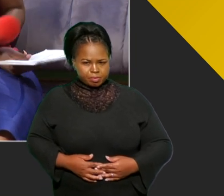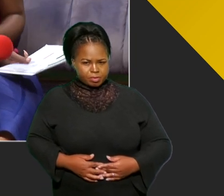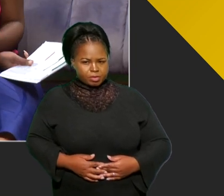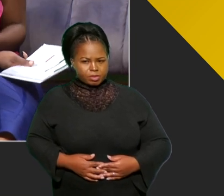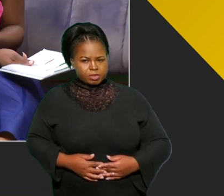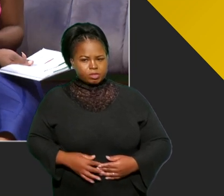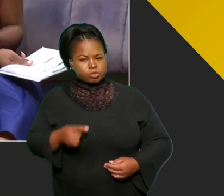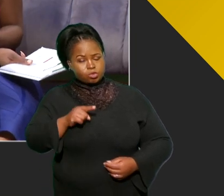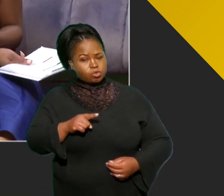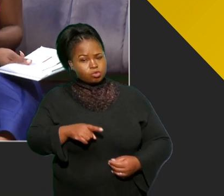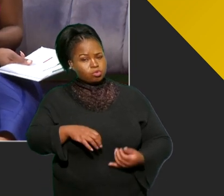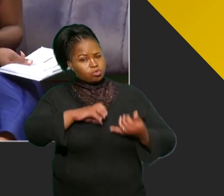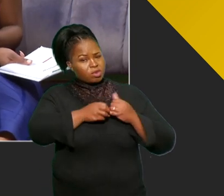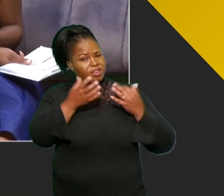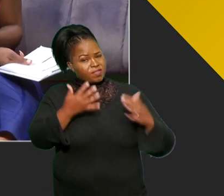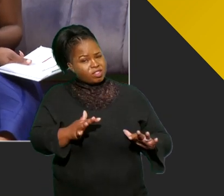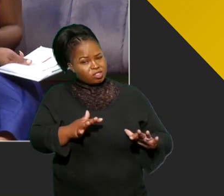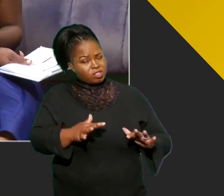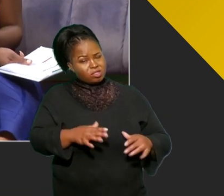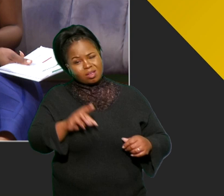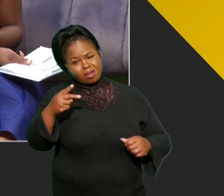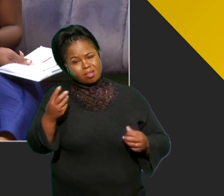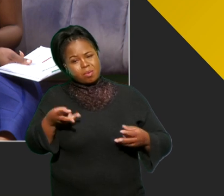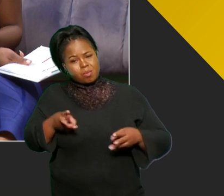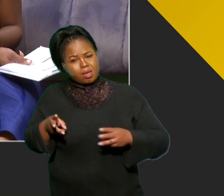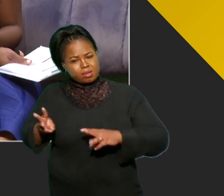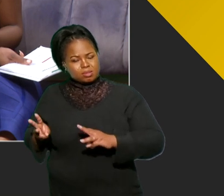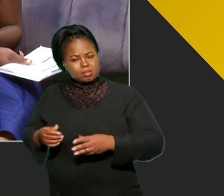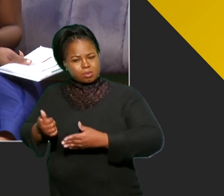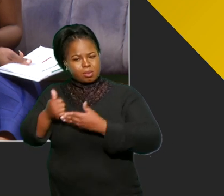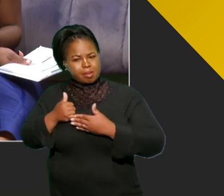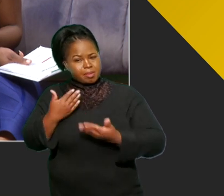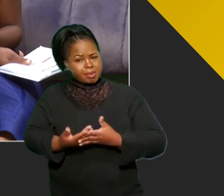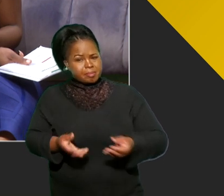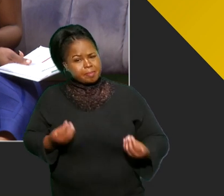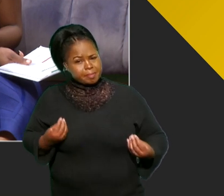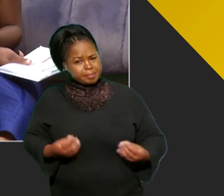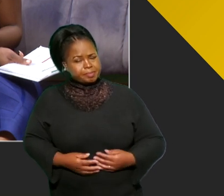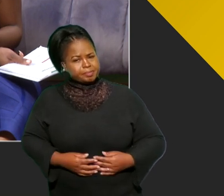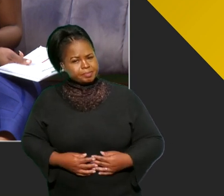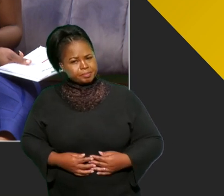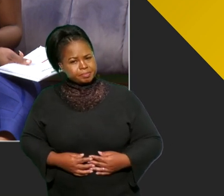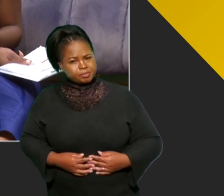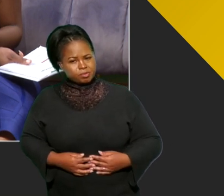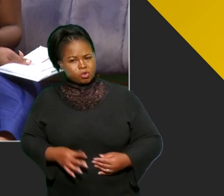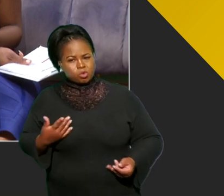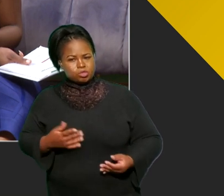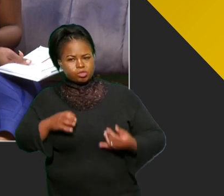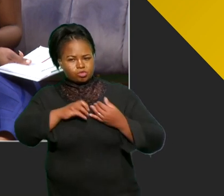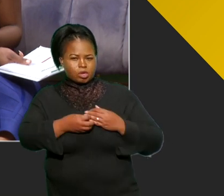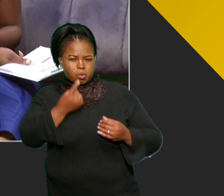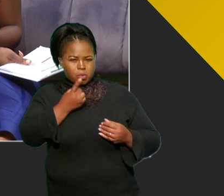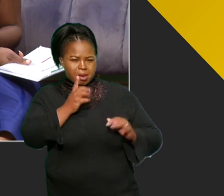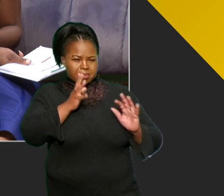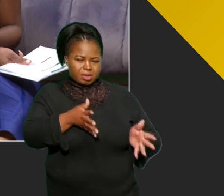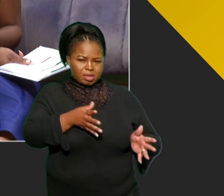I'm saying, do you believe that you tried everything that you can to find all the information you need to get someone to assist you? Or did you just try one